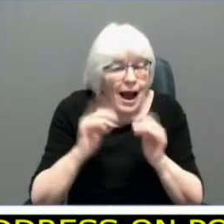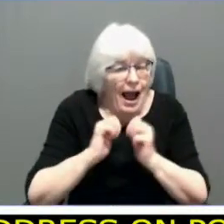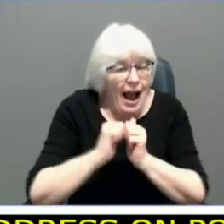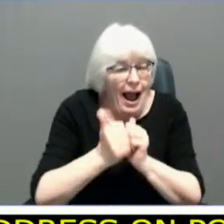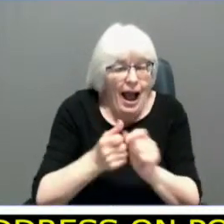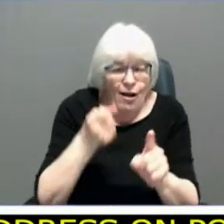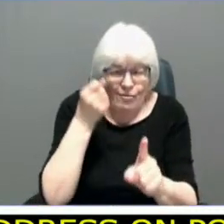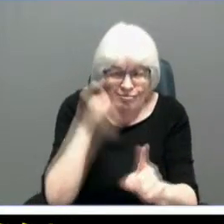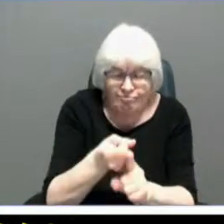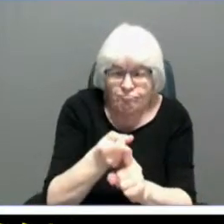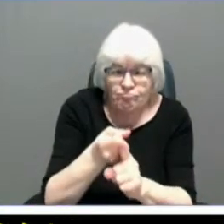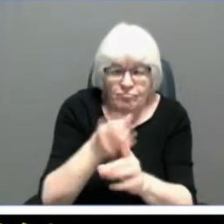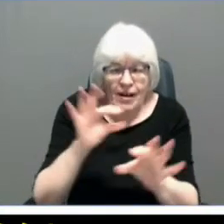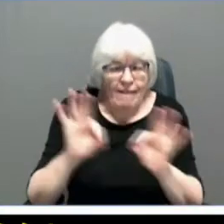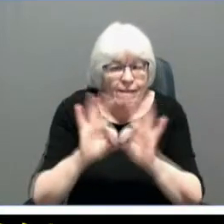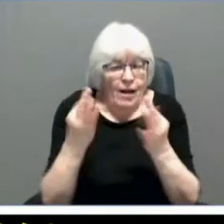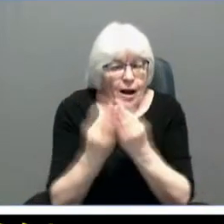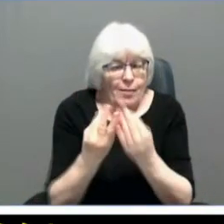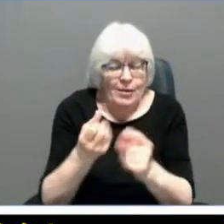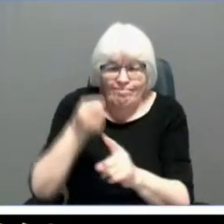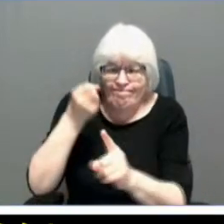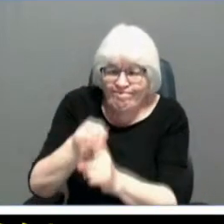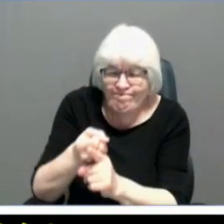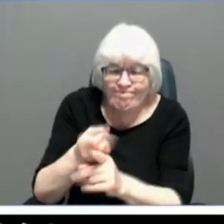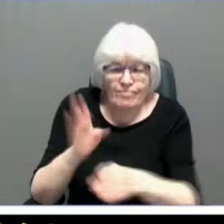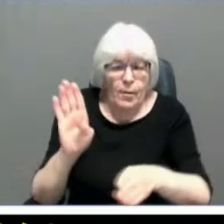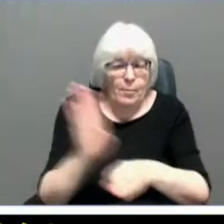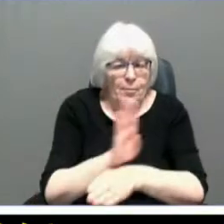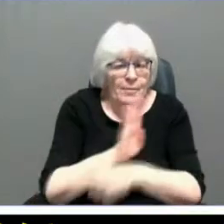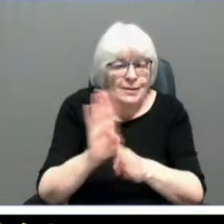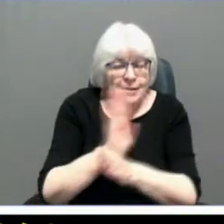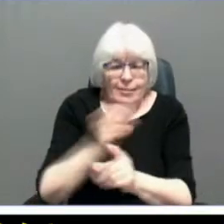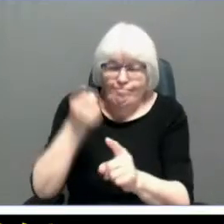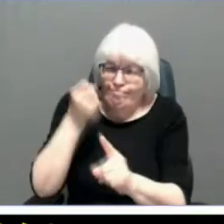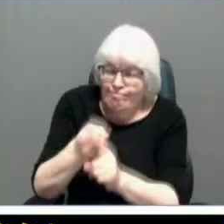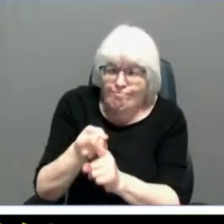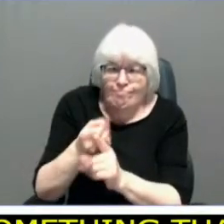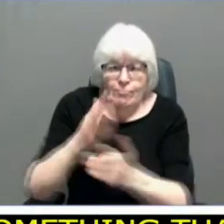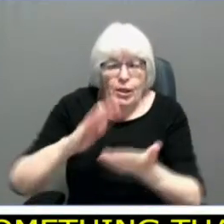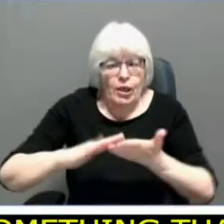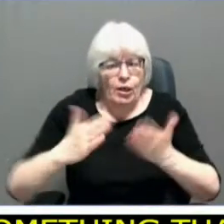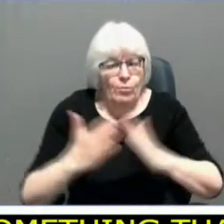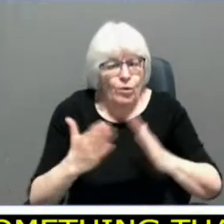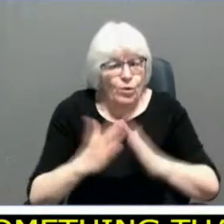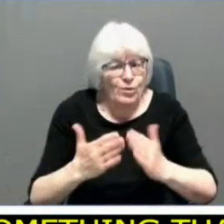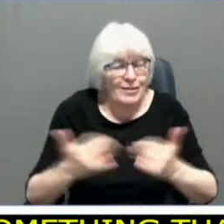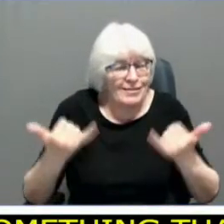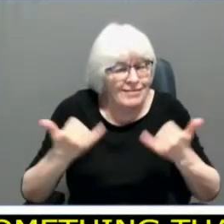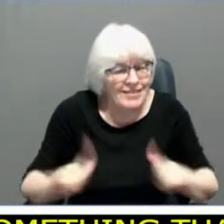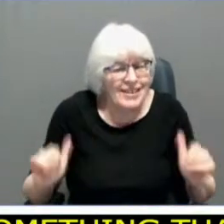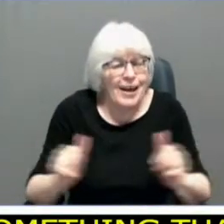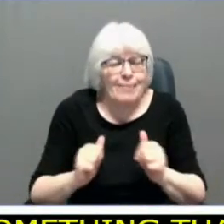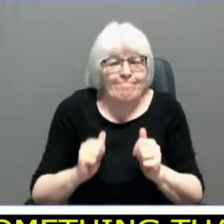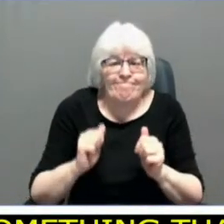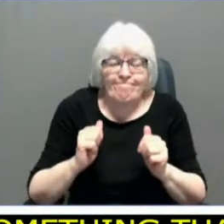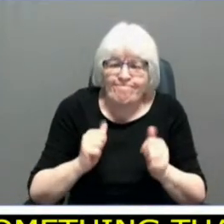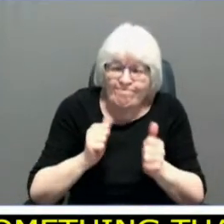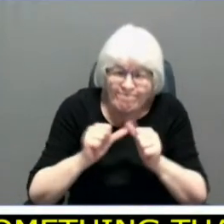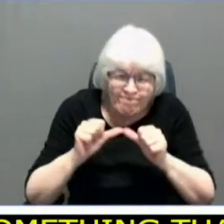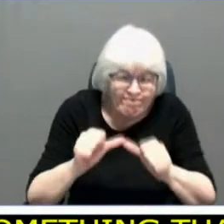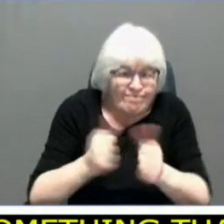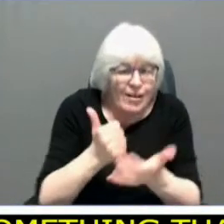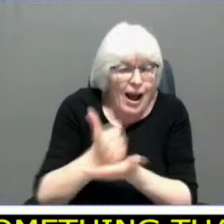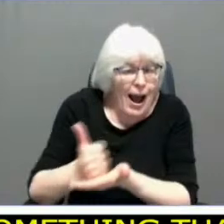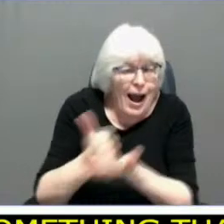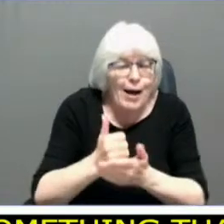communities. Each of our jurisdictions have tried to help shield islanders